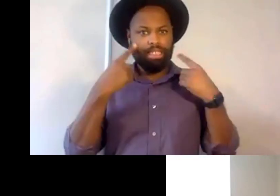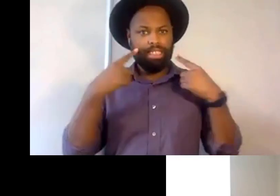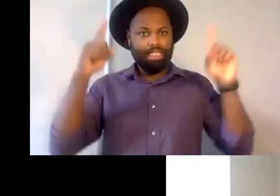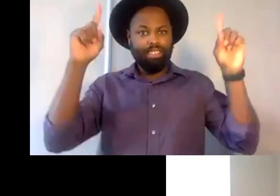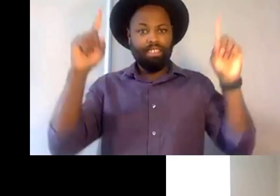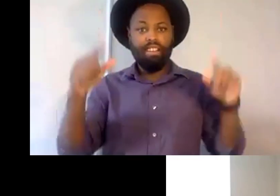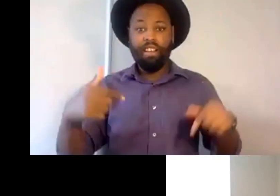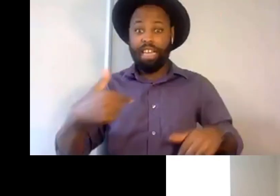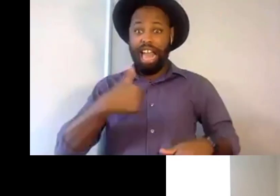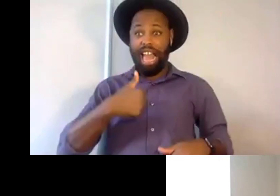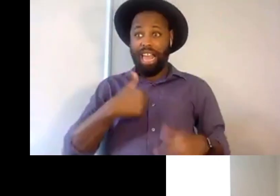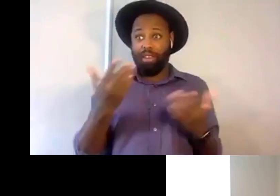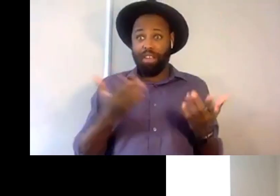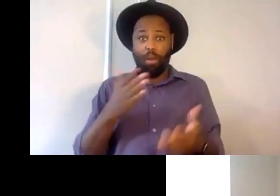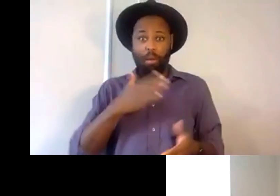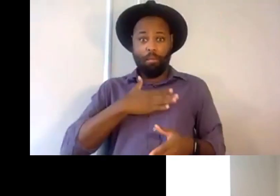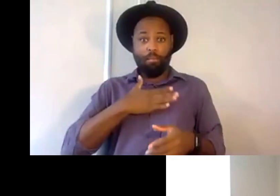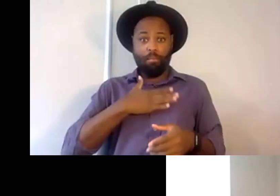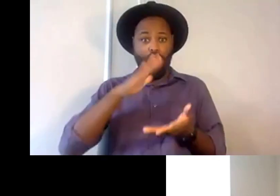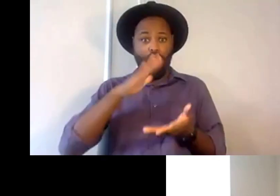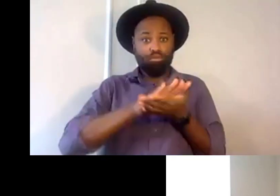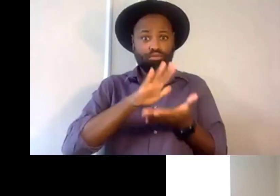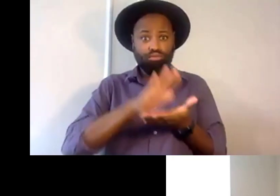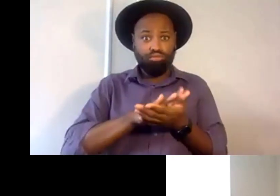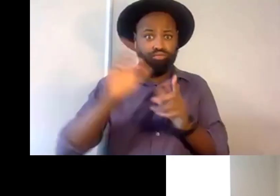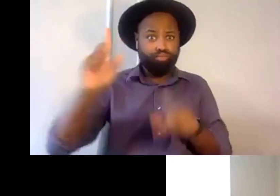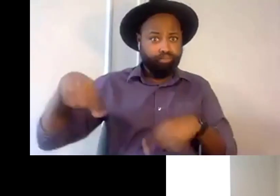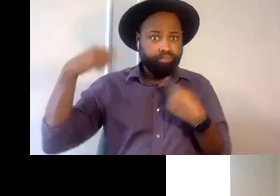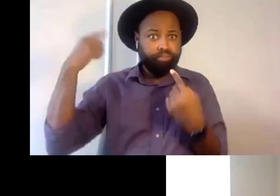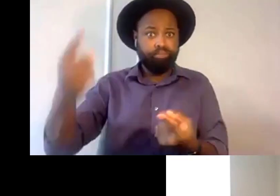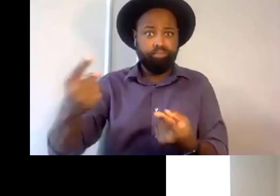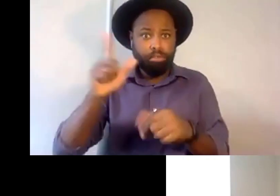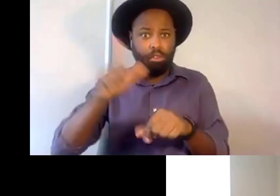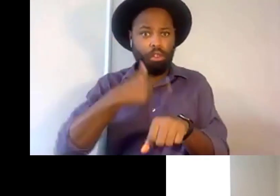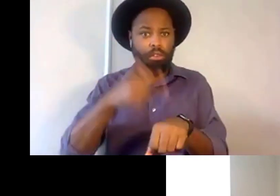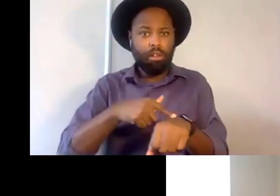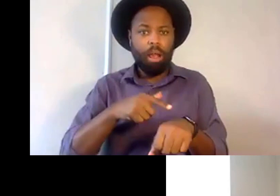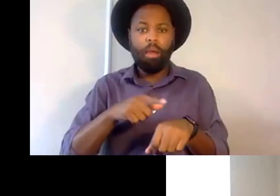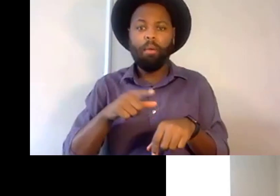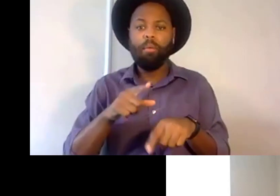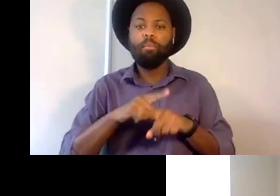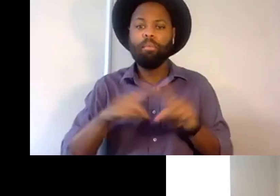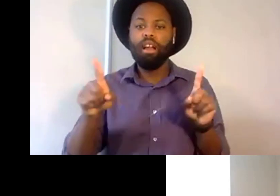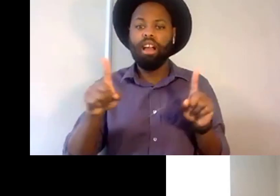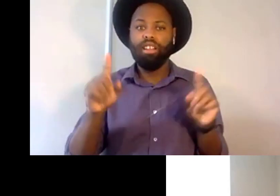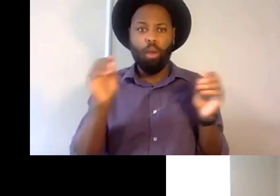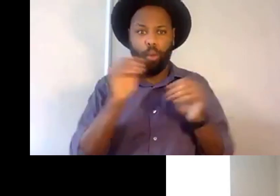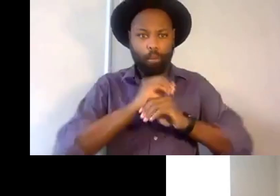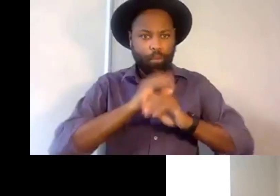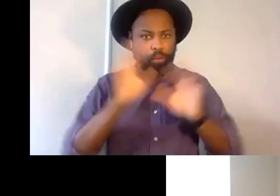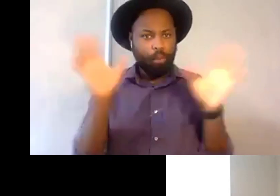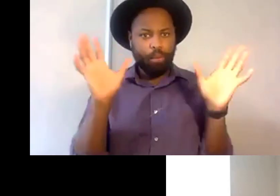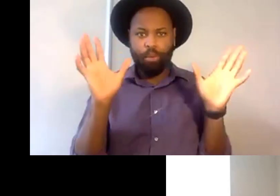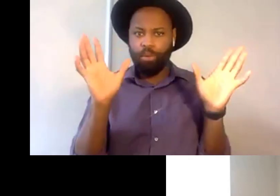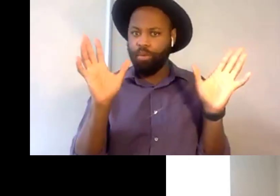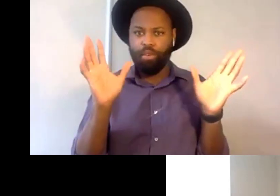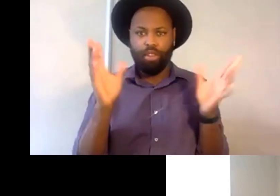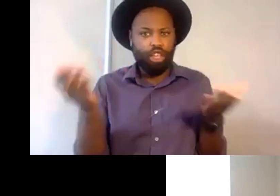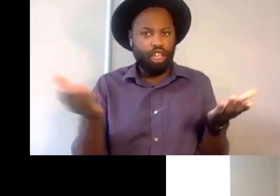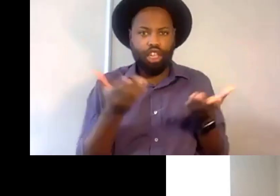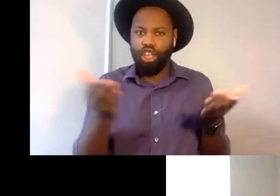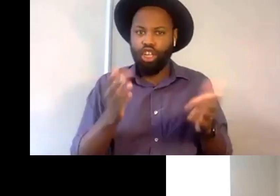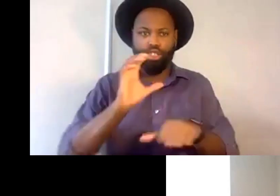at my institution for a very long time, but I can tell you that there was nothing in place here to help me